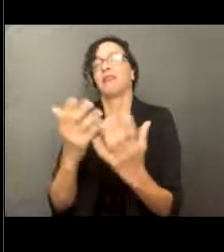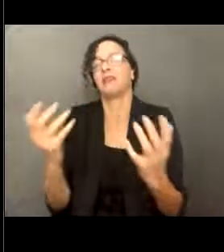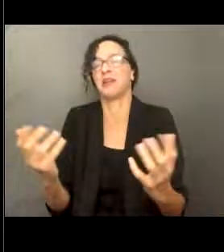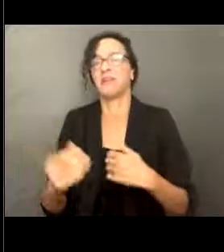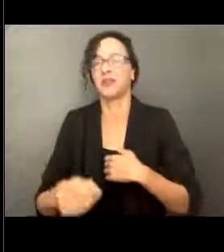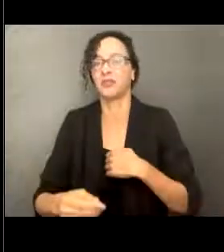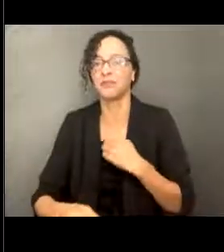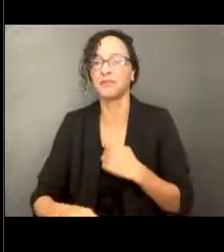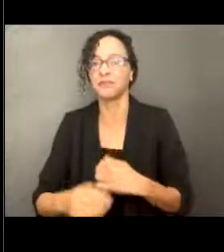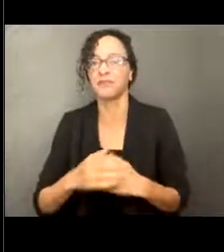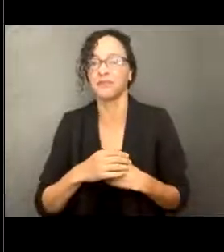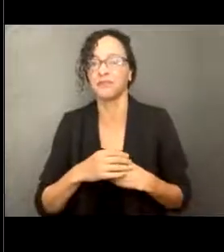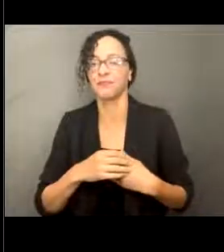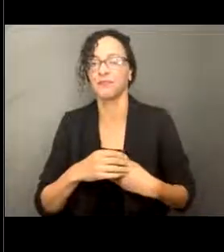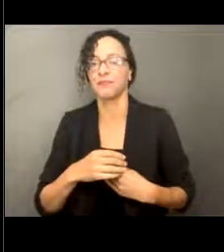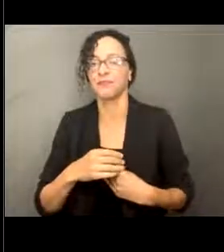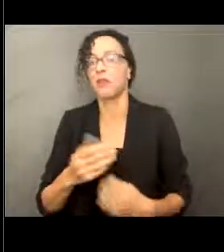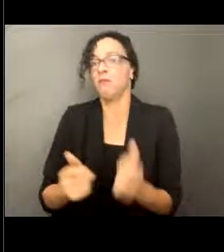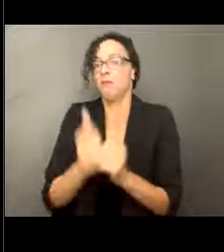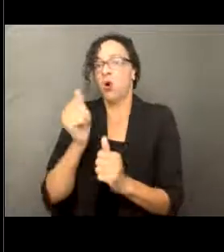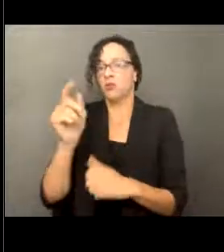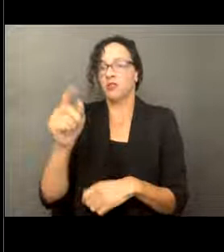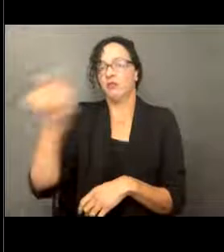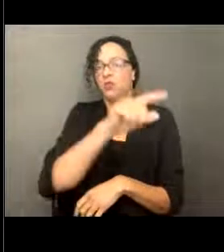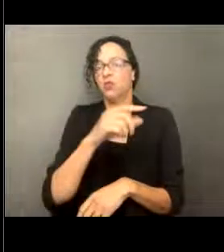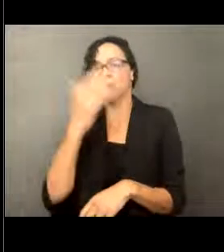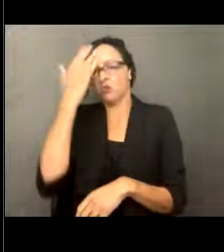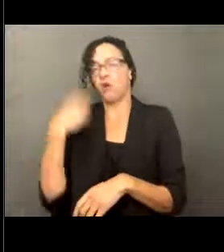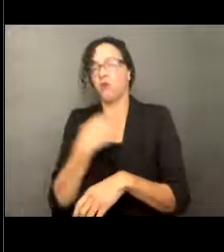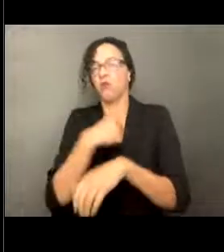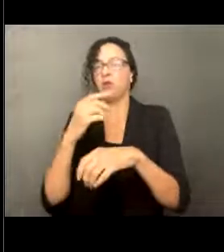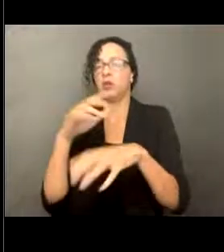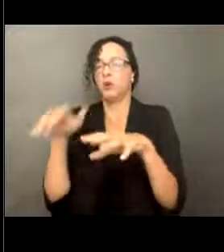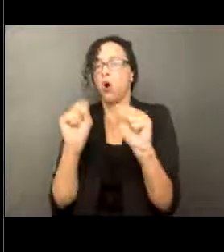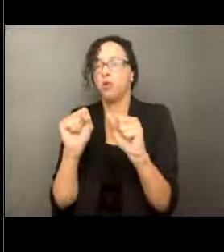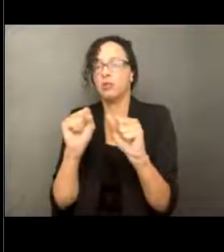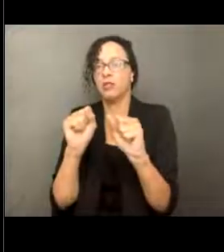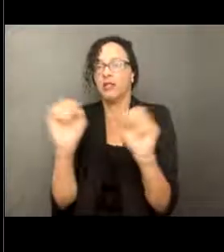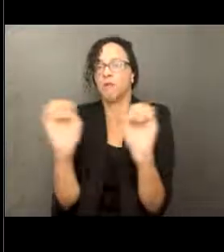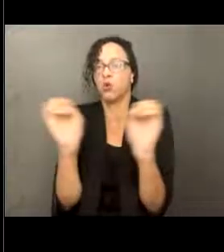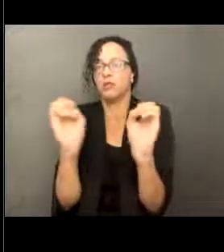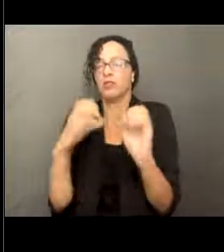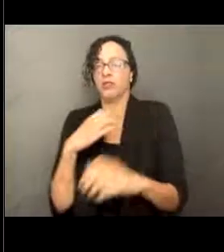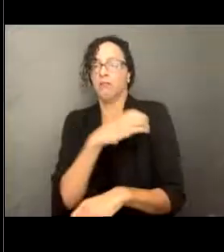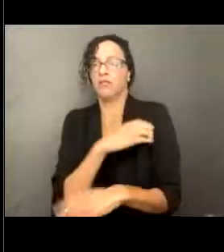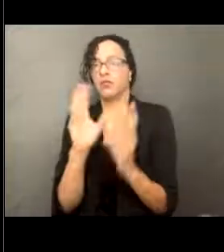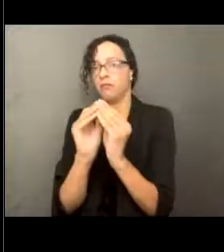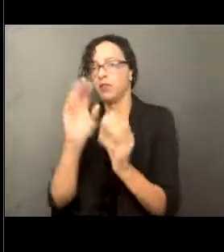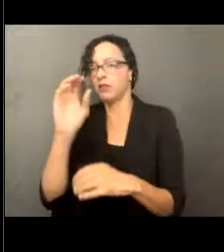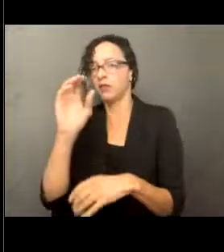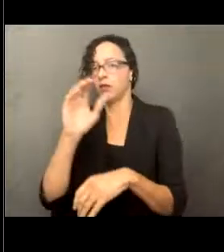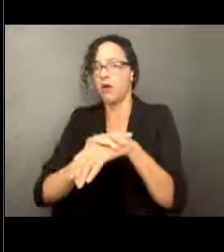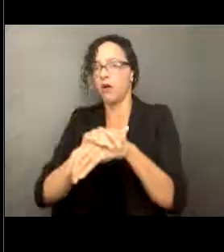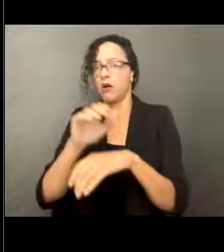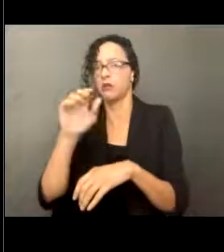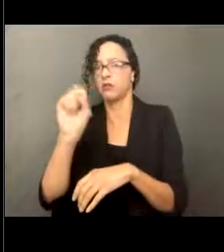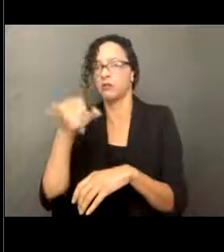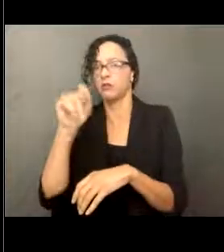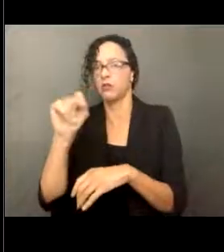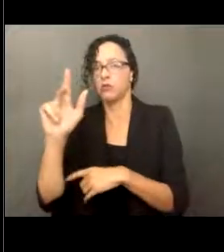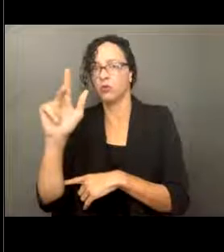As most of you know, we had an emergency commission meeting on Monday, October 3rd to allocate $6 million to address